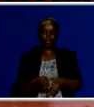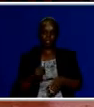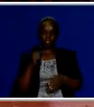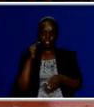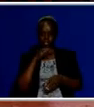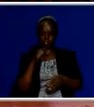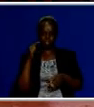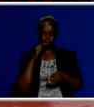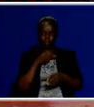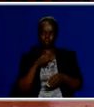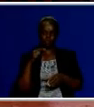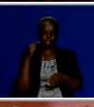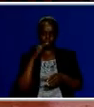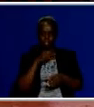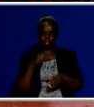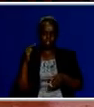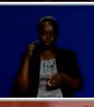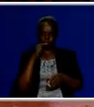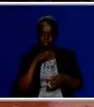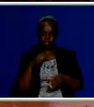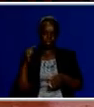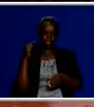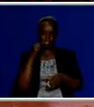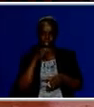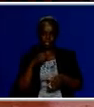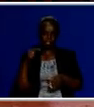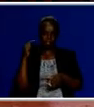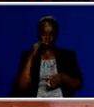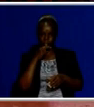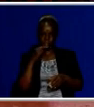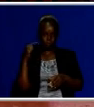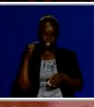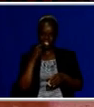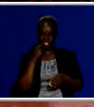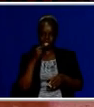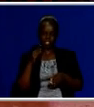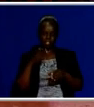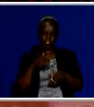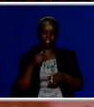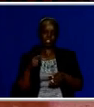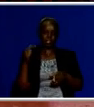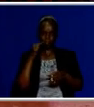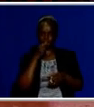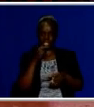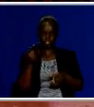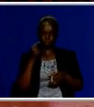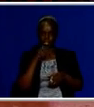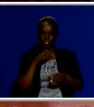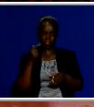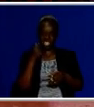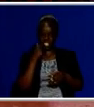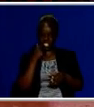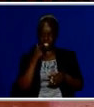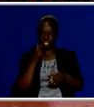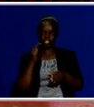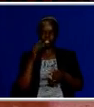This is the way I brush my teeth, brush my teeth, brush my teeth. This is the way I brush